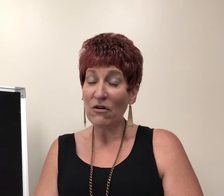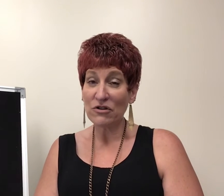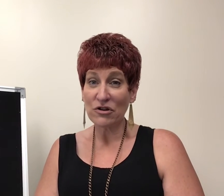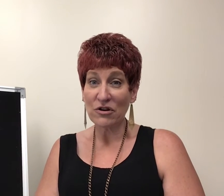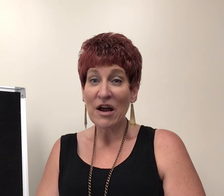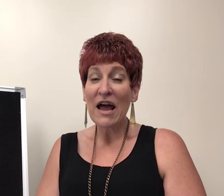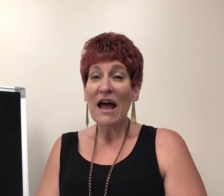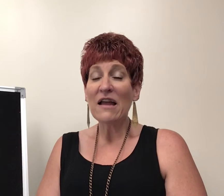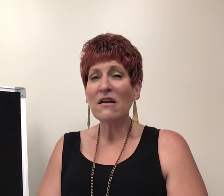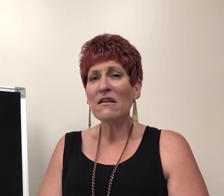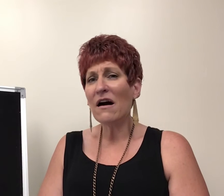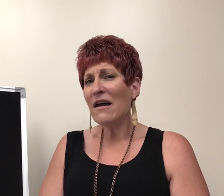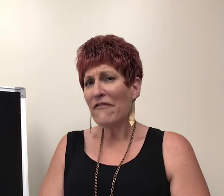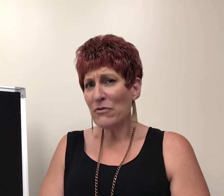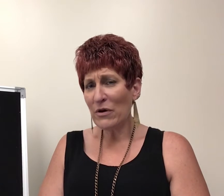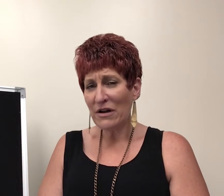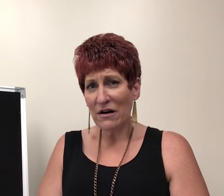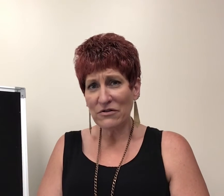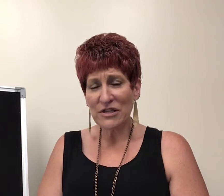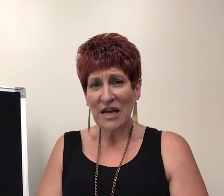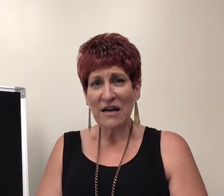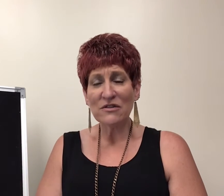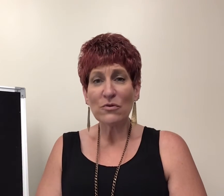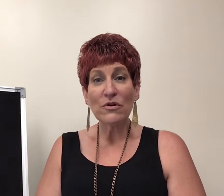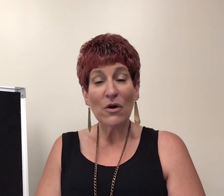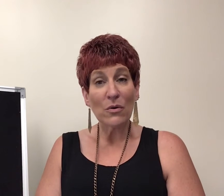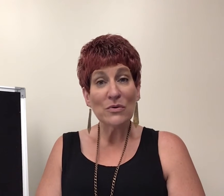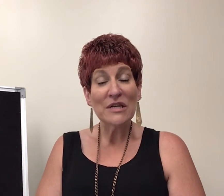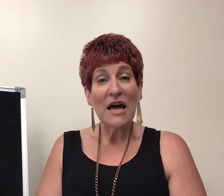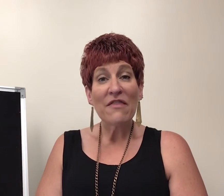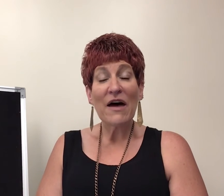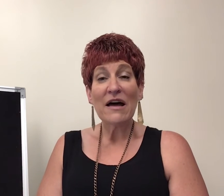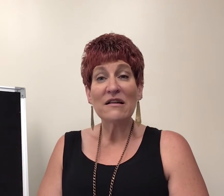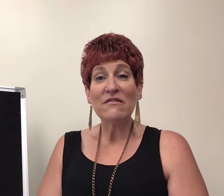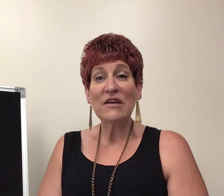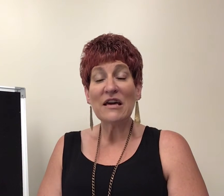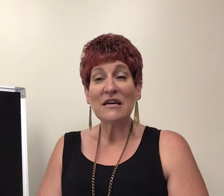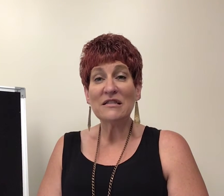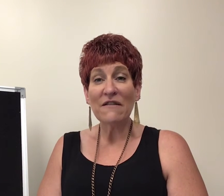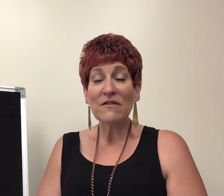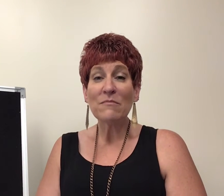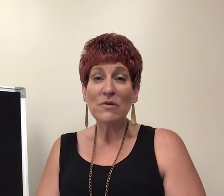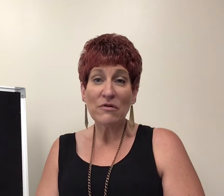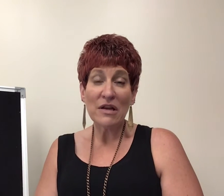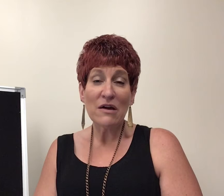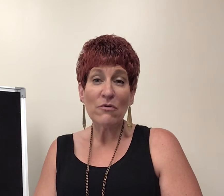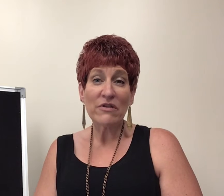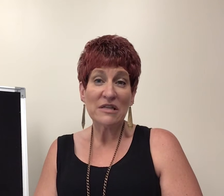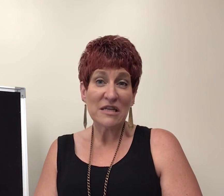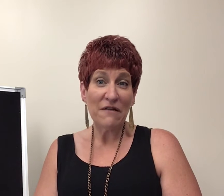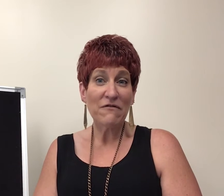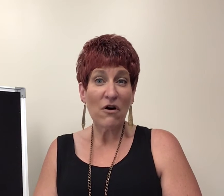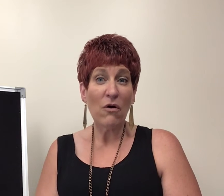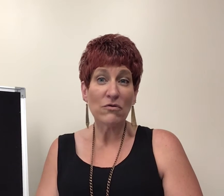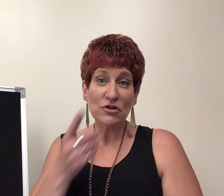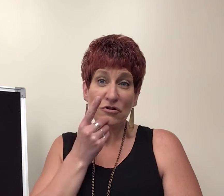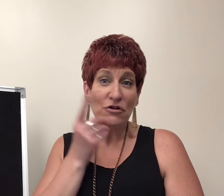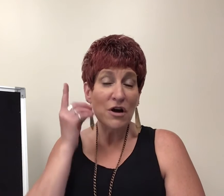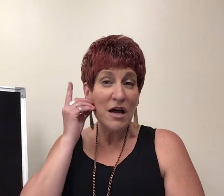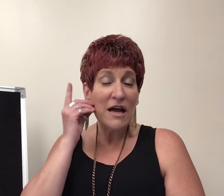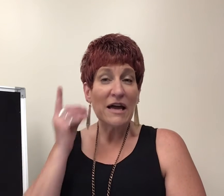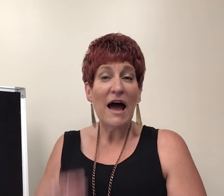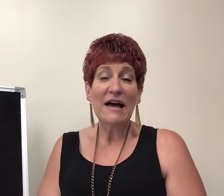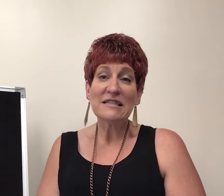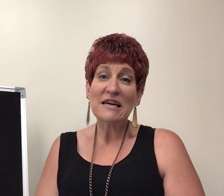deaf culture. And not everyone understands or knows that the deaf community or the deaf